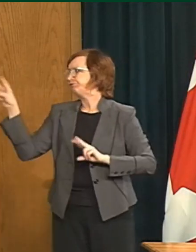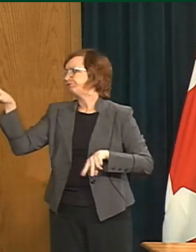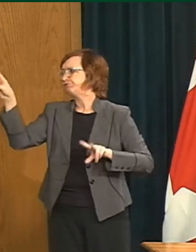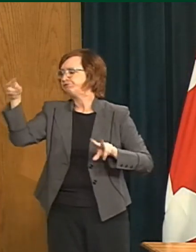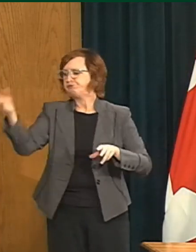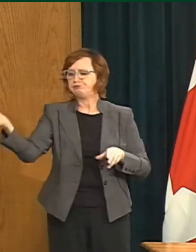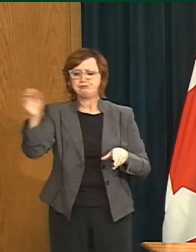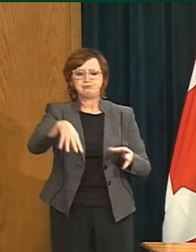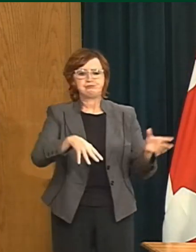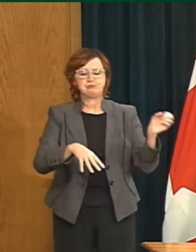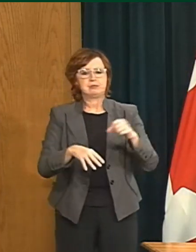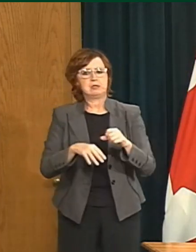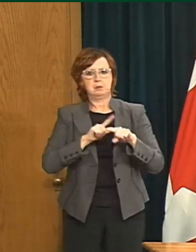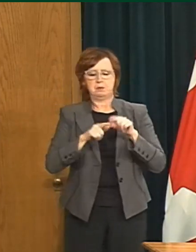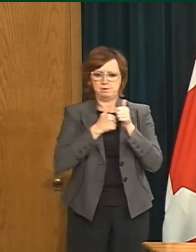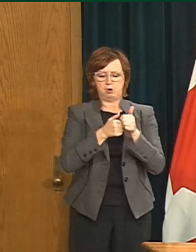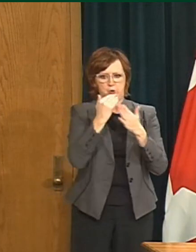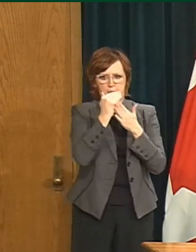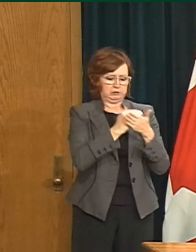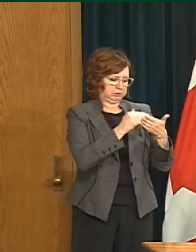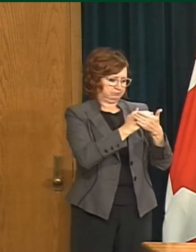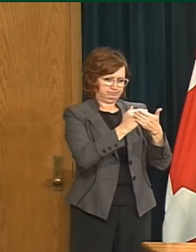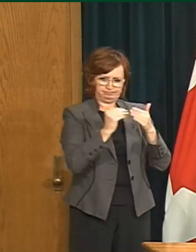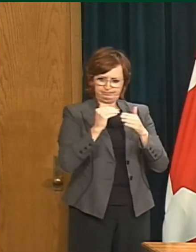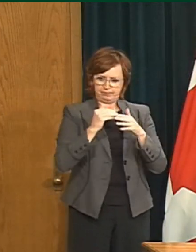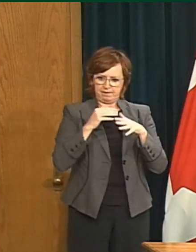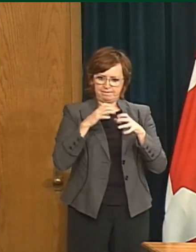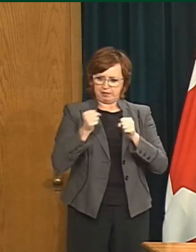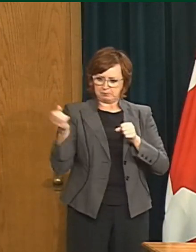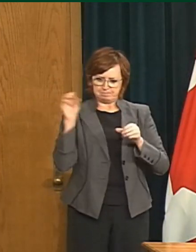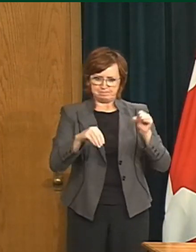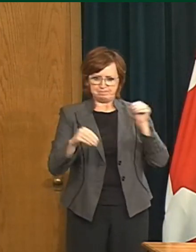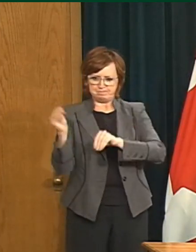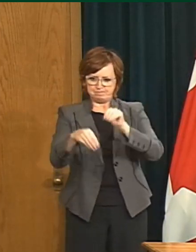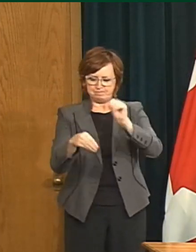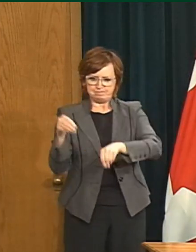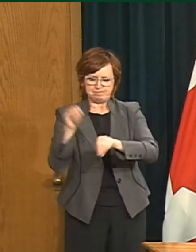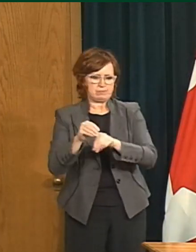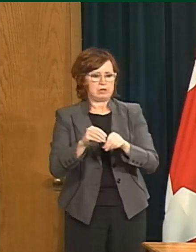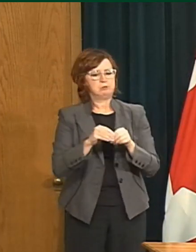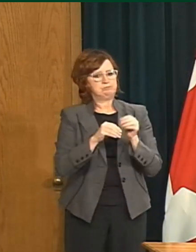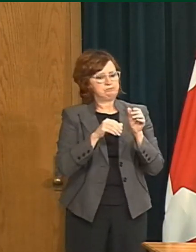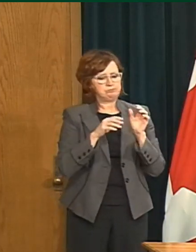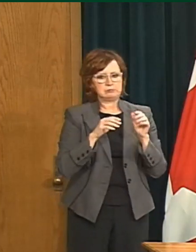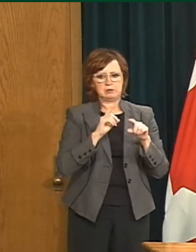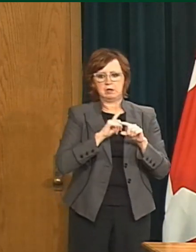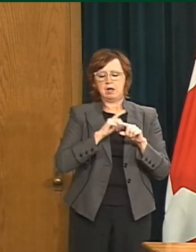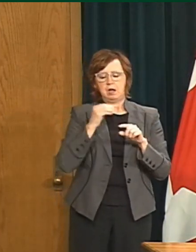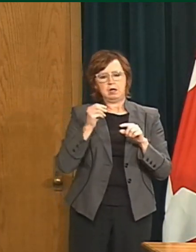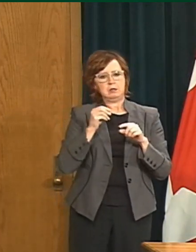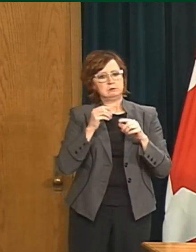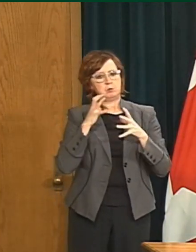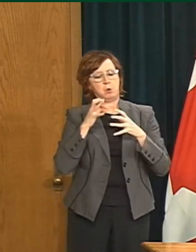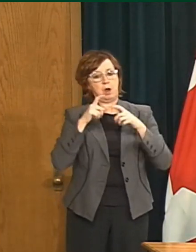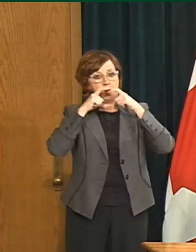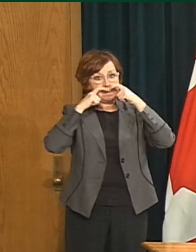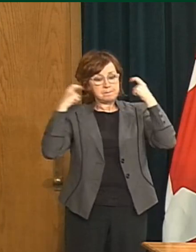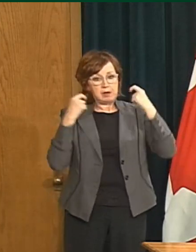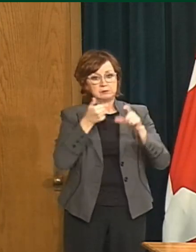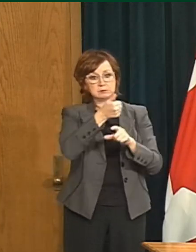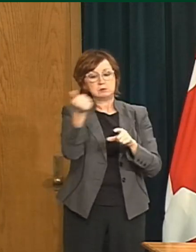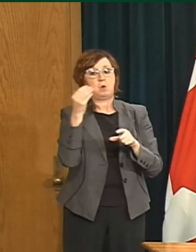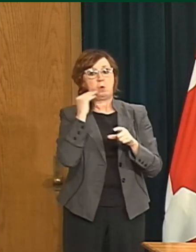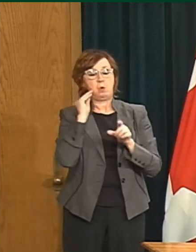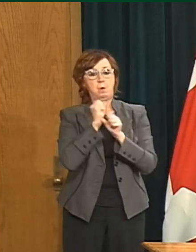who are at the till. And as we said, if you want to wear a cloth mask, that is certainly an option that you can choose to do.